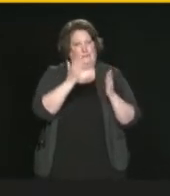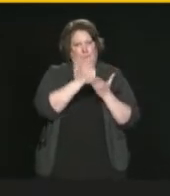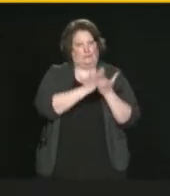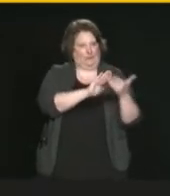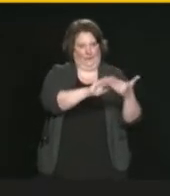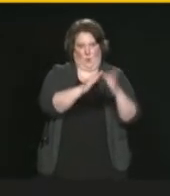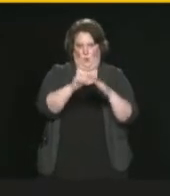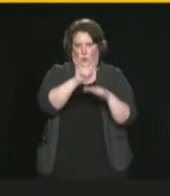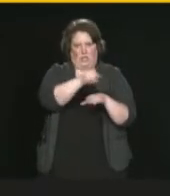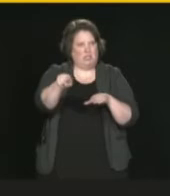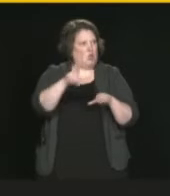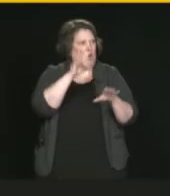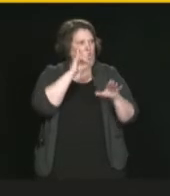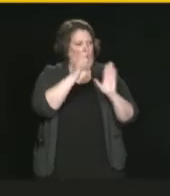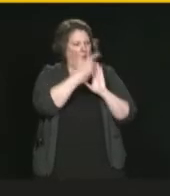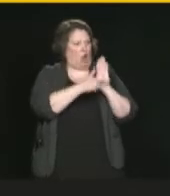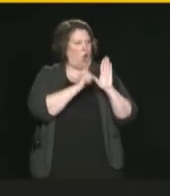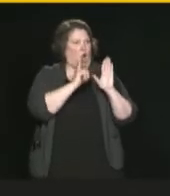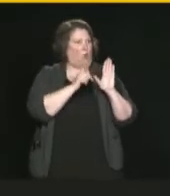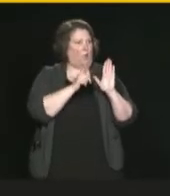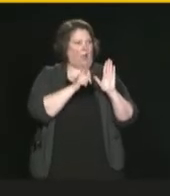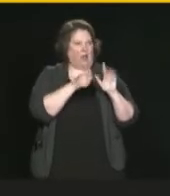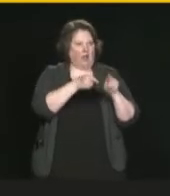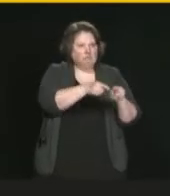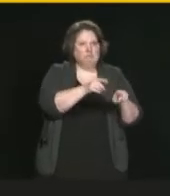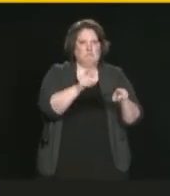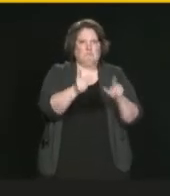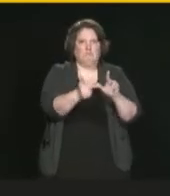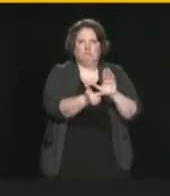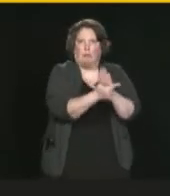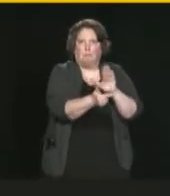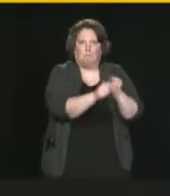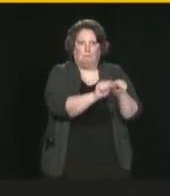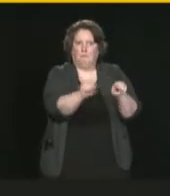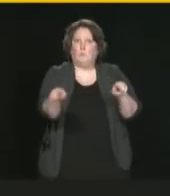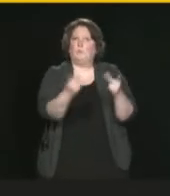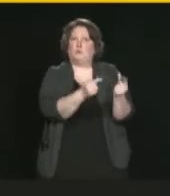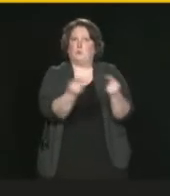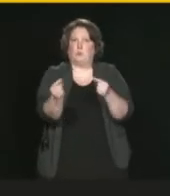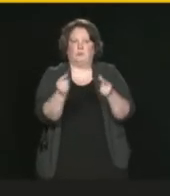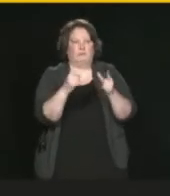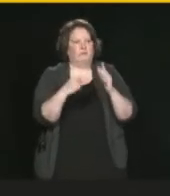Indigenous communities. What do you answer that? How do you answer that